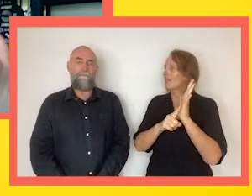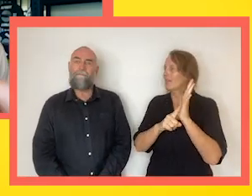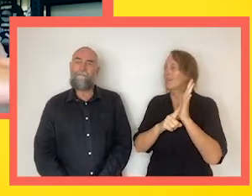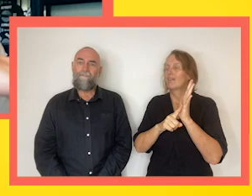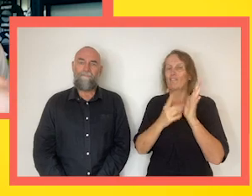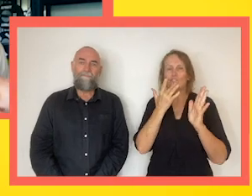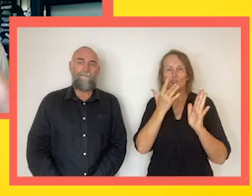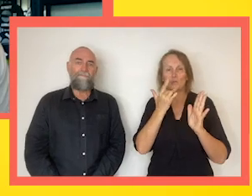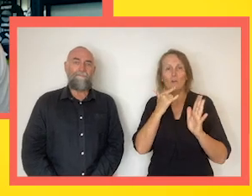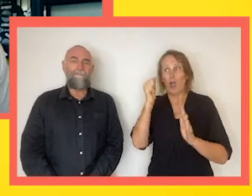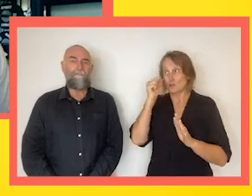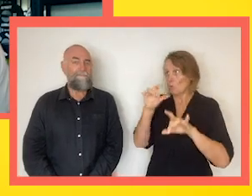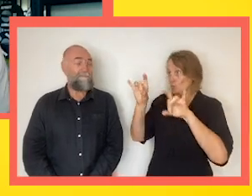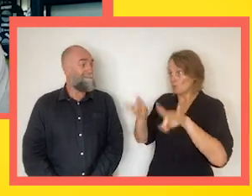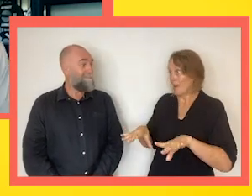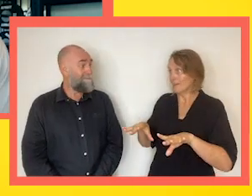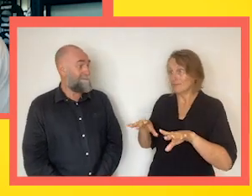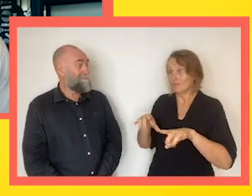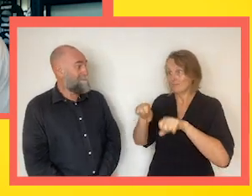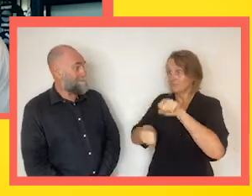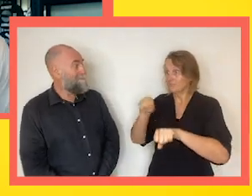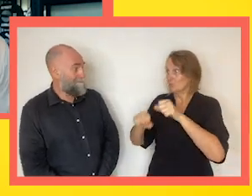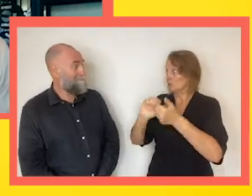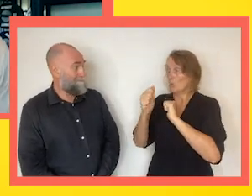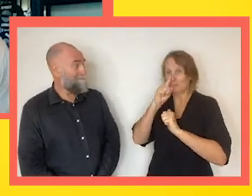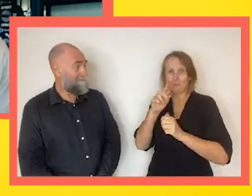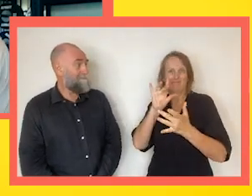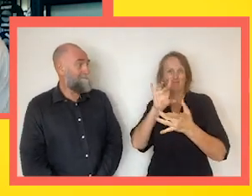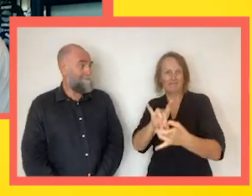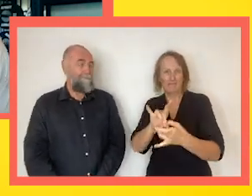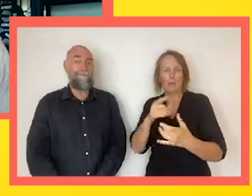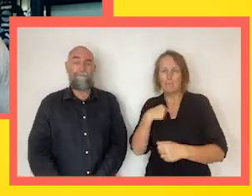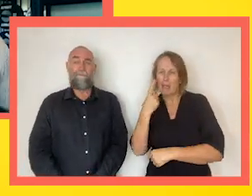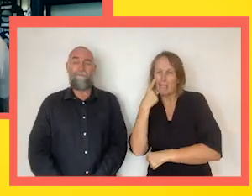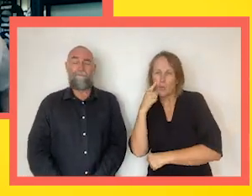these Australian riders are on there. And I've looked at some of their times and